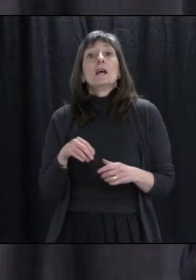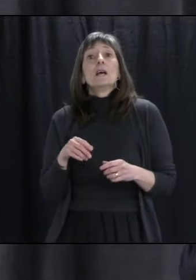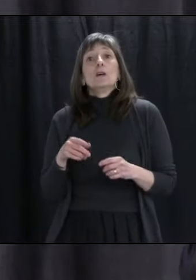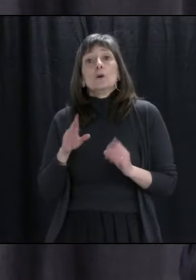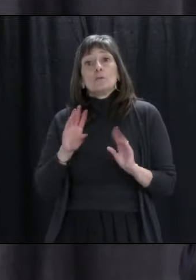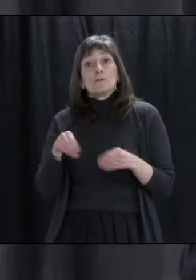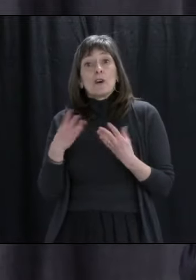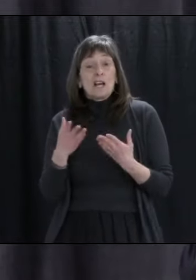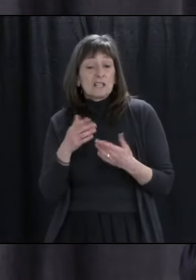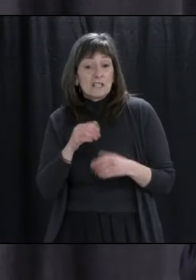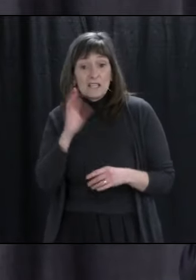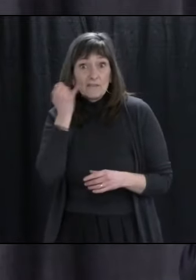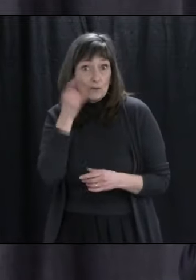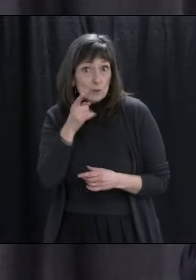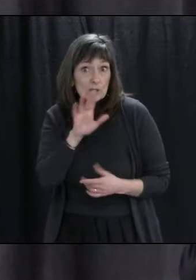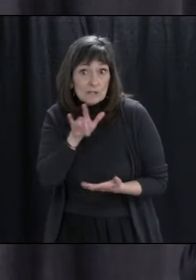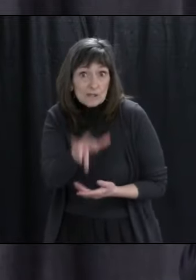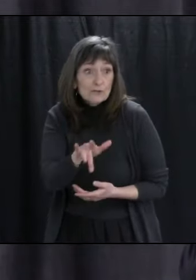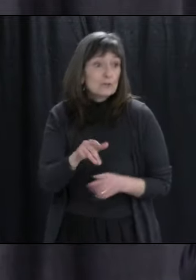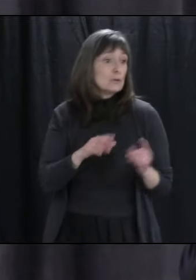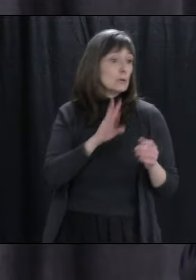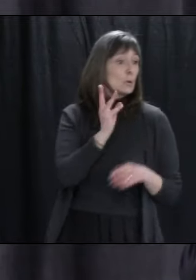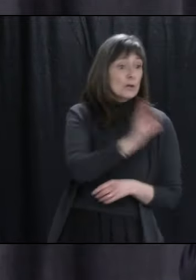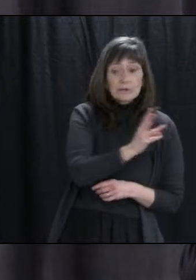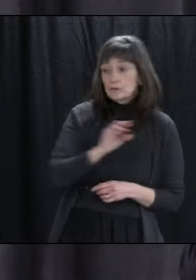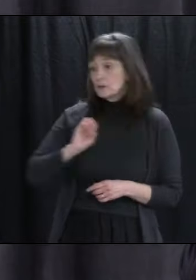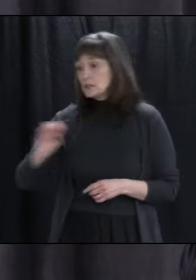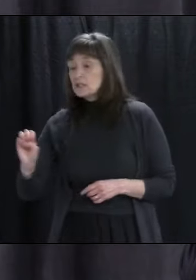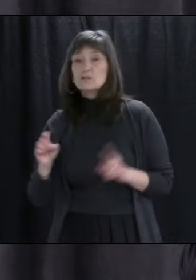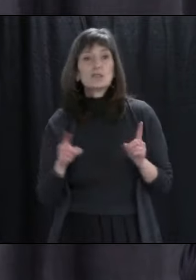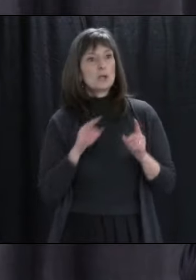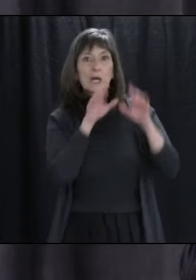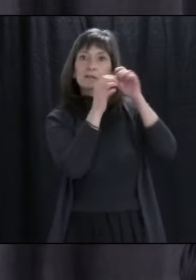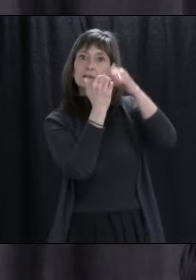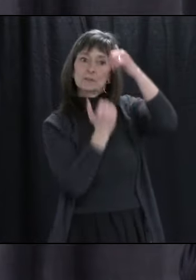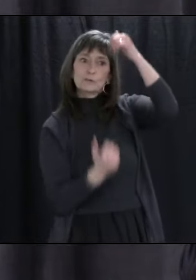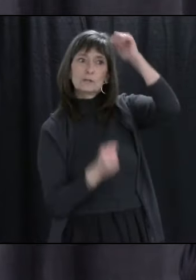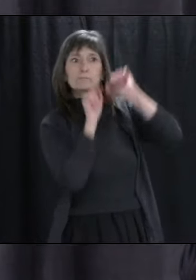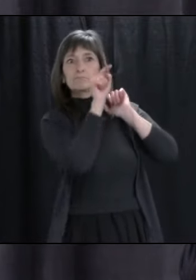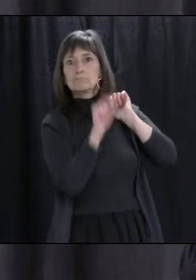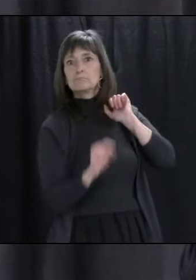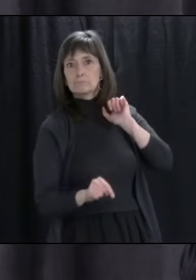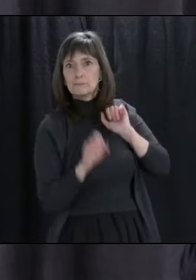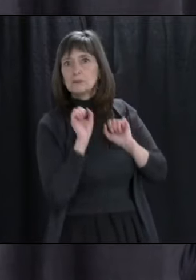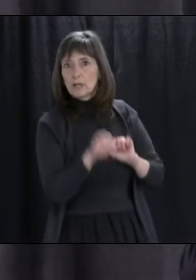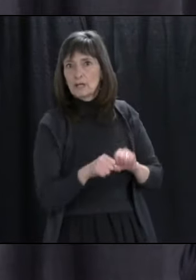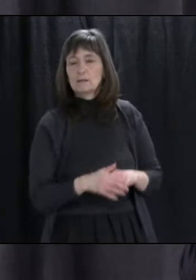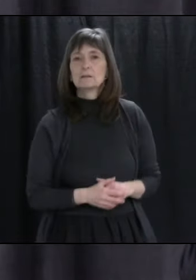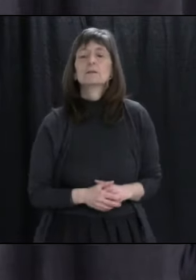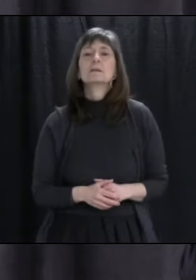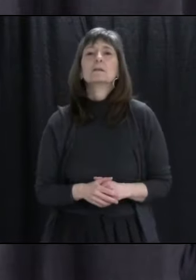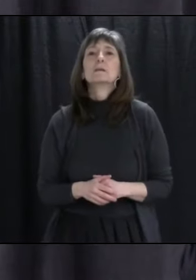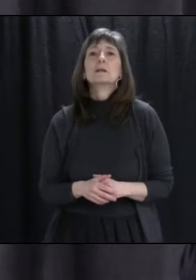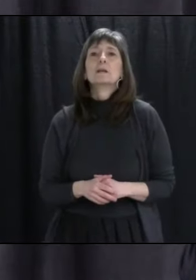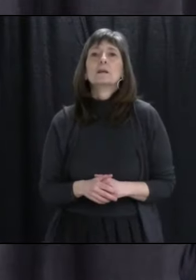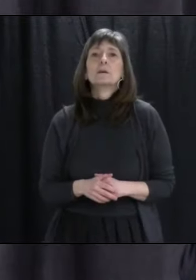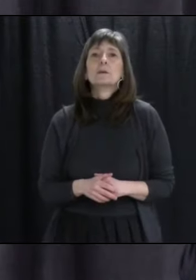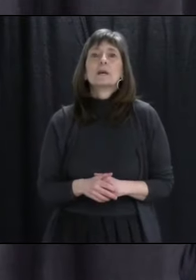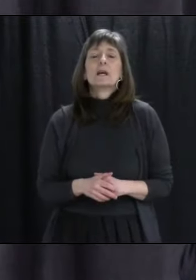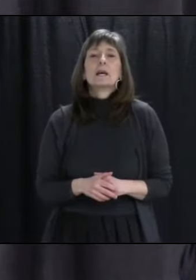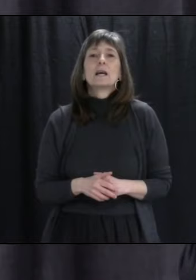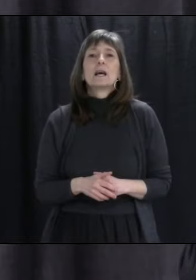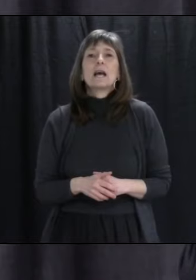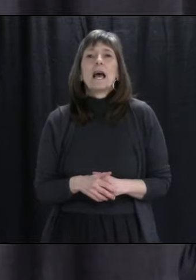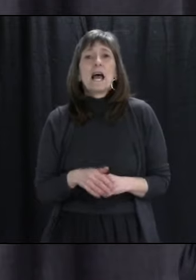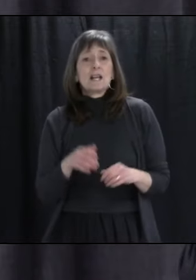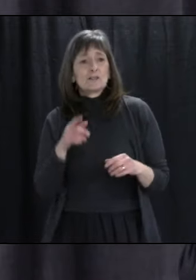That could be in Central, here at Eastern, and Western, and Labrador-Grenville. It allows people of all ages to gain a better understanding of